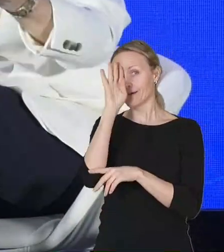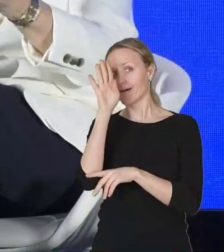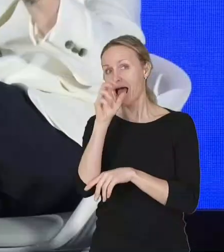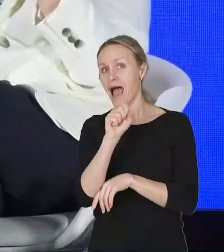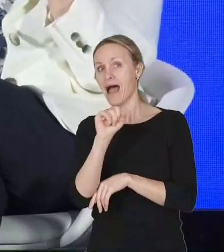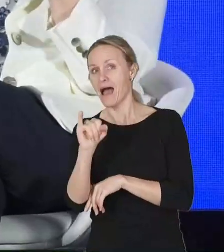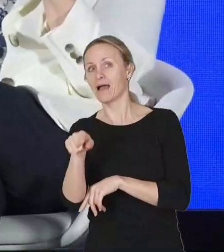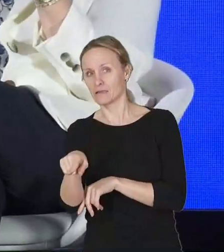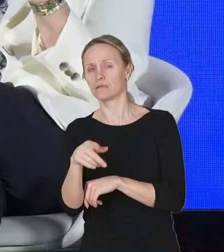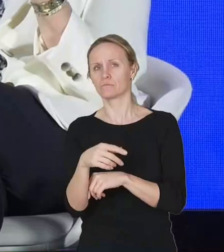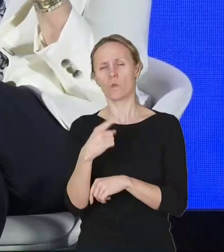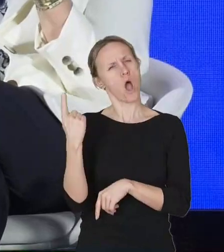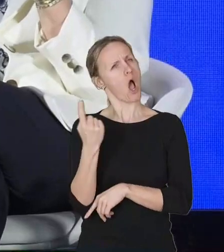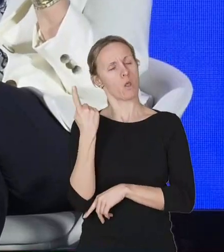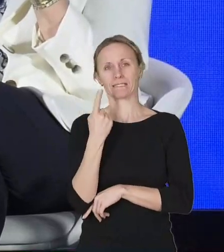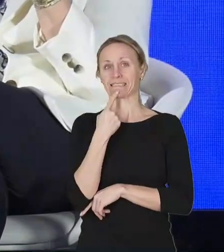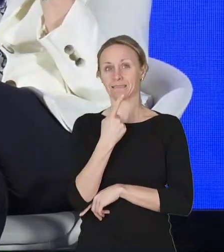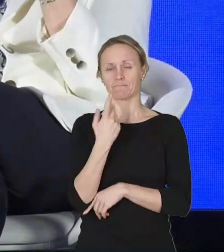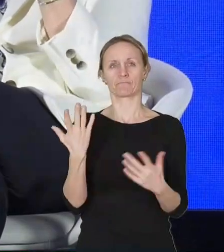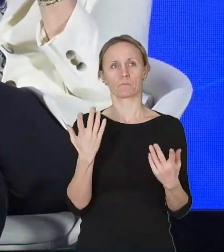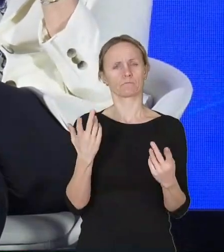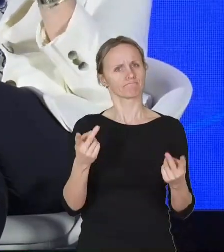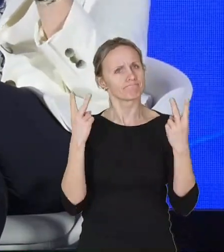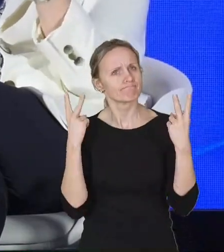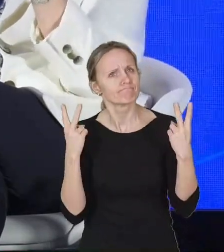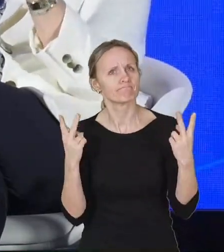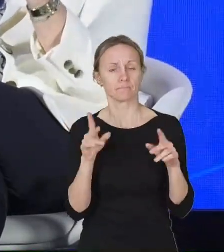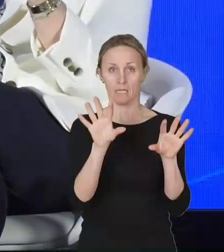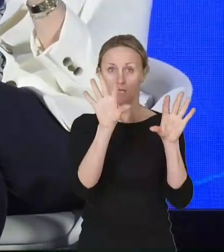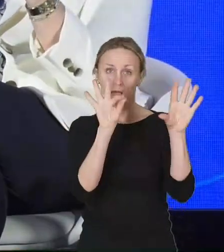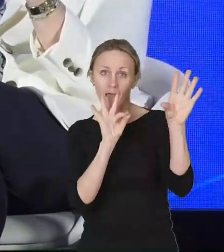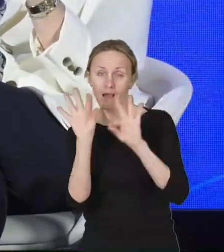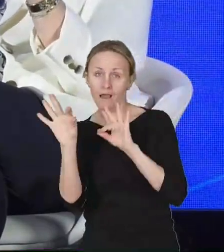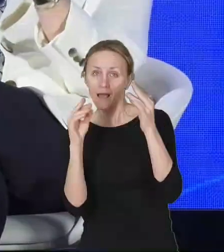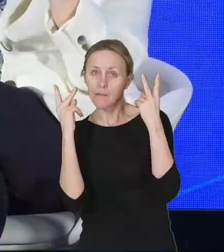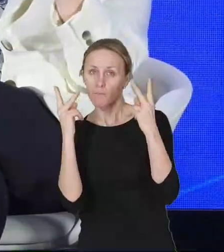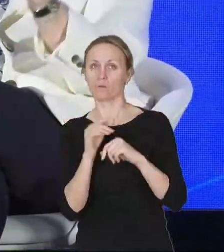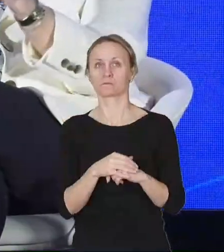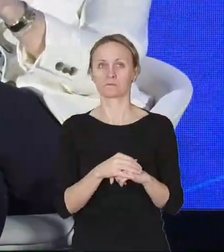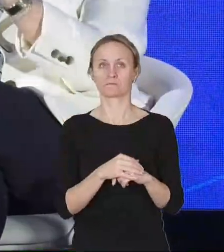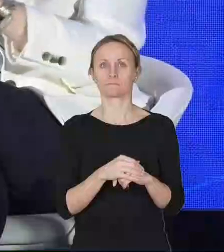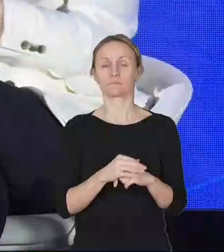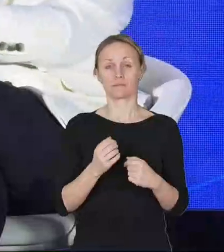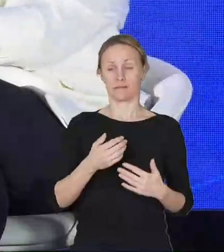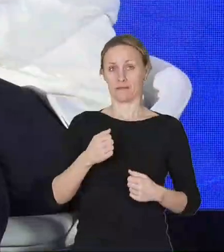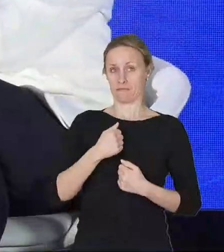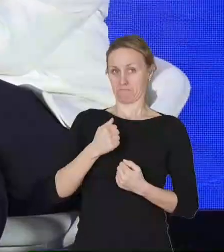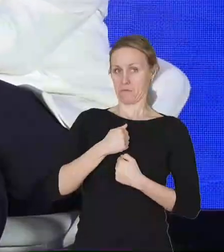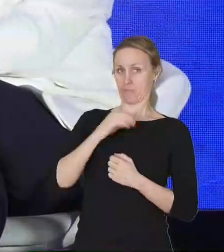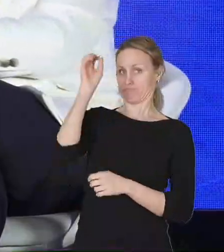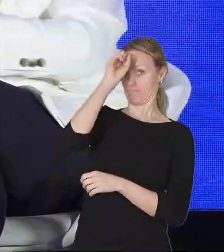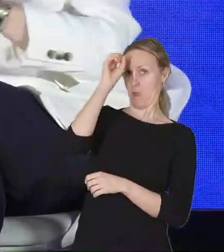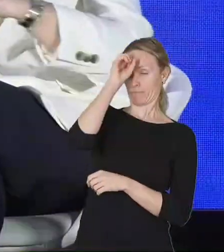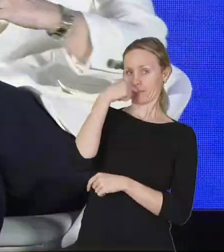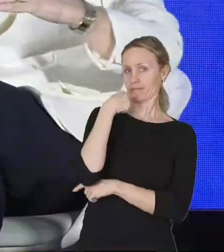bottom-up, one of these big lessons was that there is never only a bottom-up approach. That was the original definition